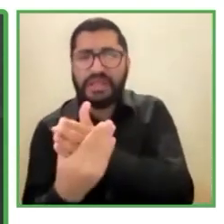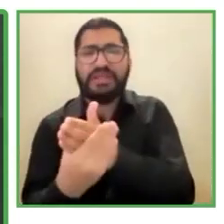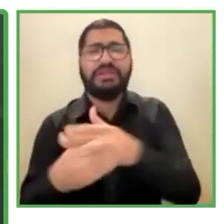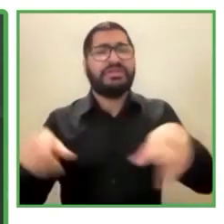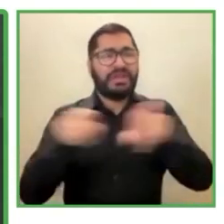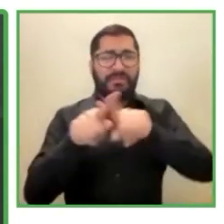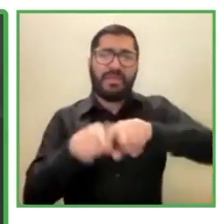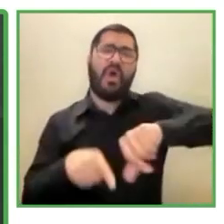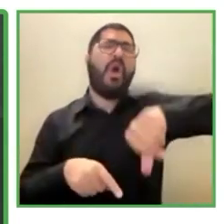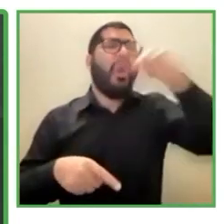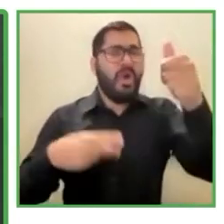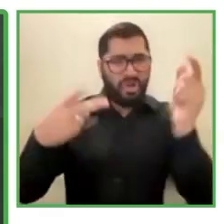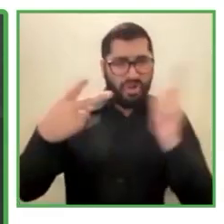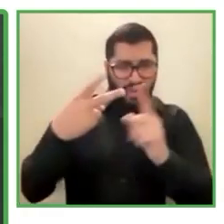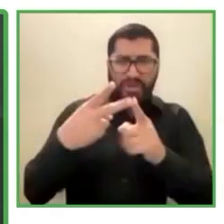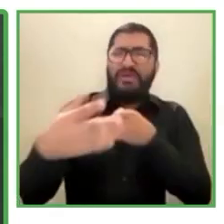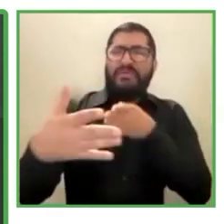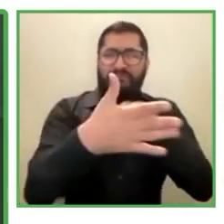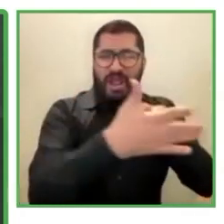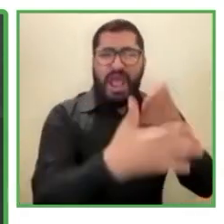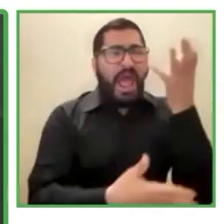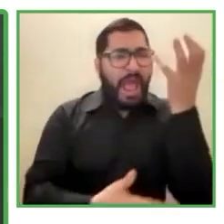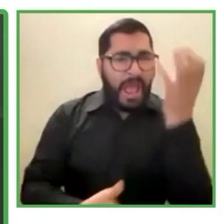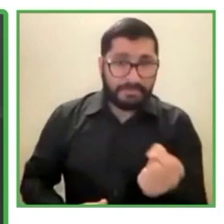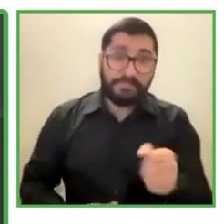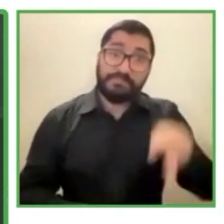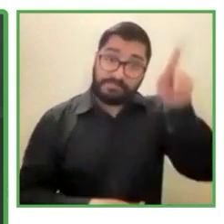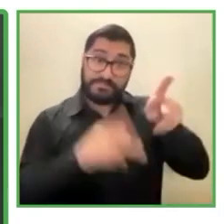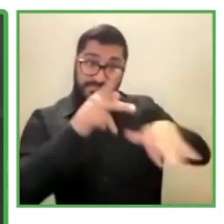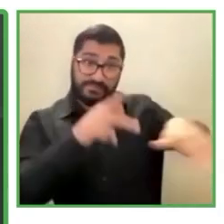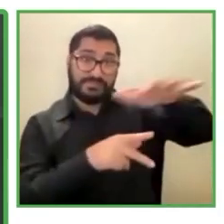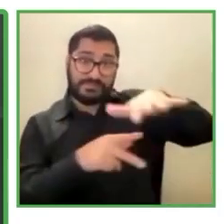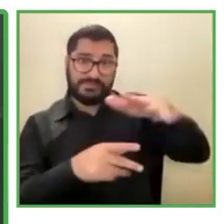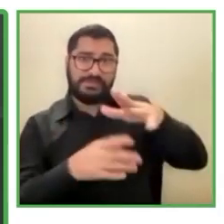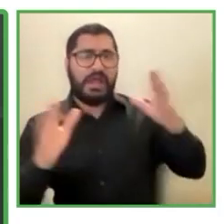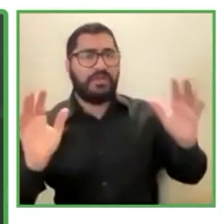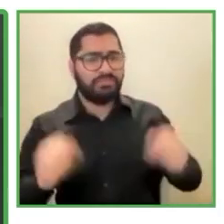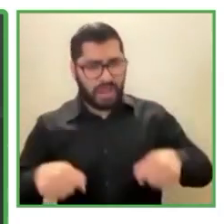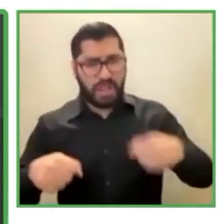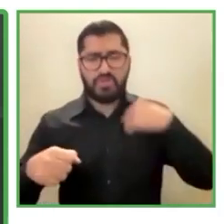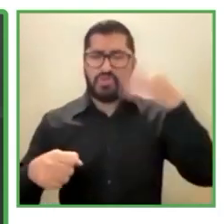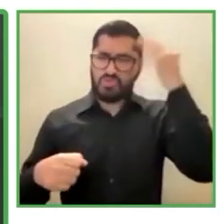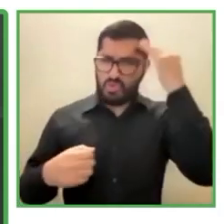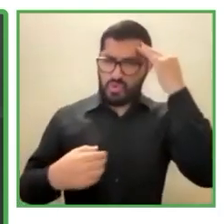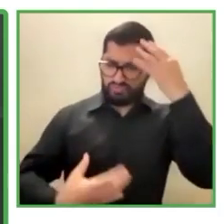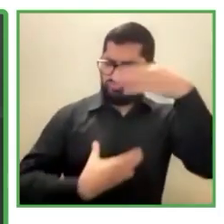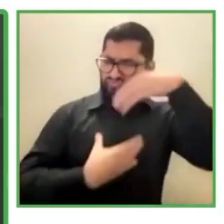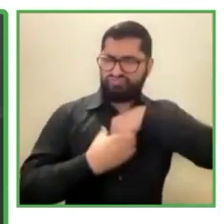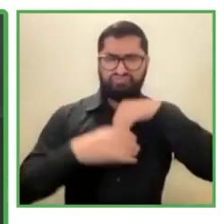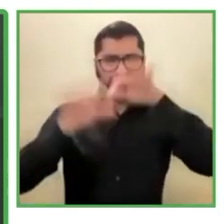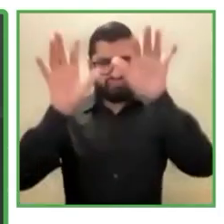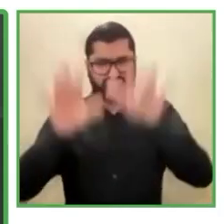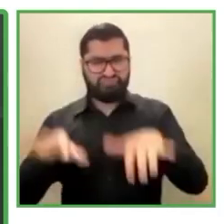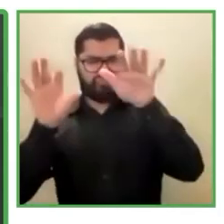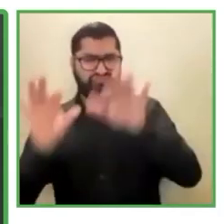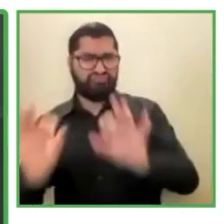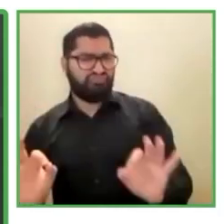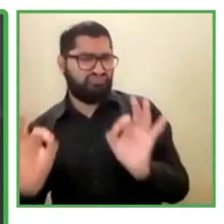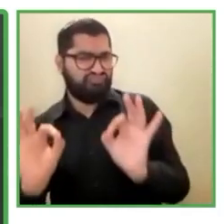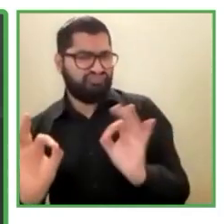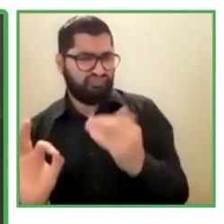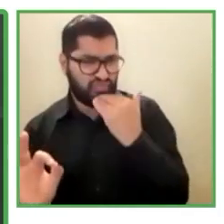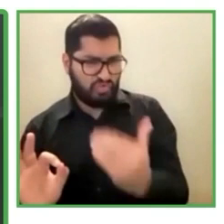can create another kind of barriers, for example, those linked to gaps in the digital skills. This is a